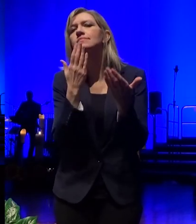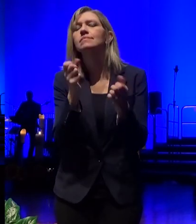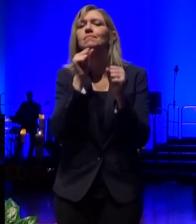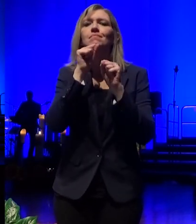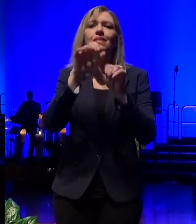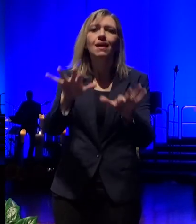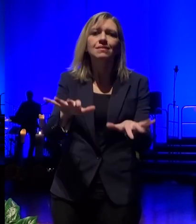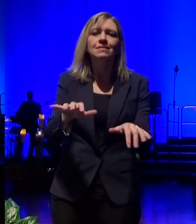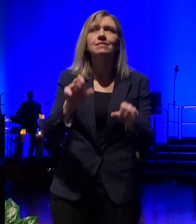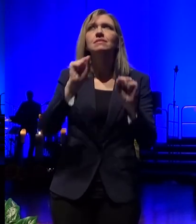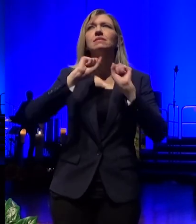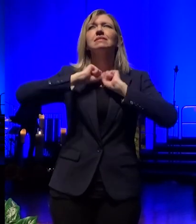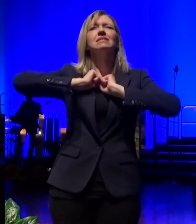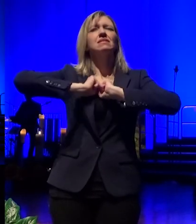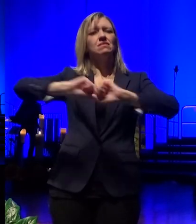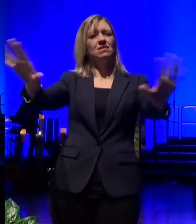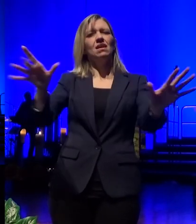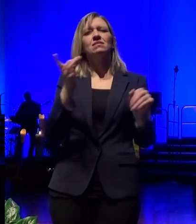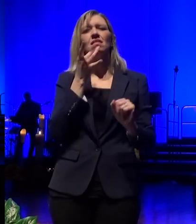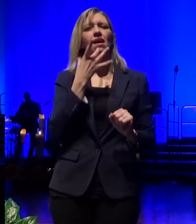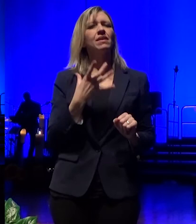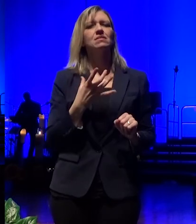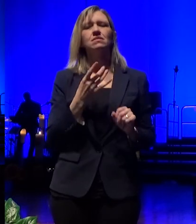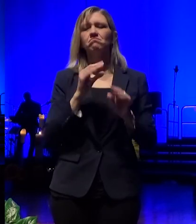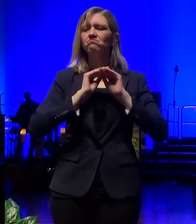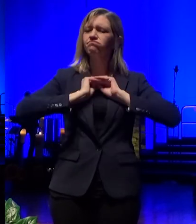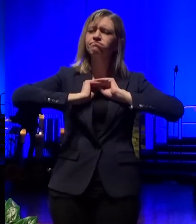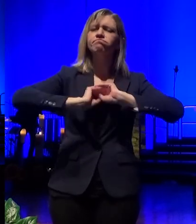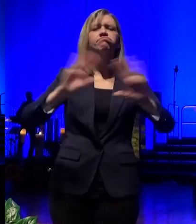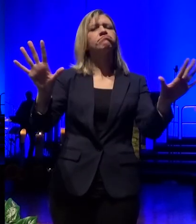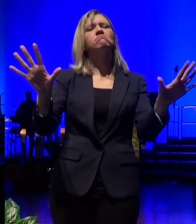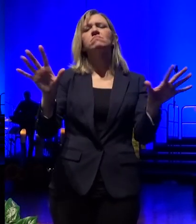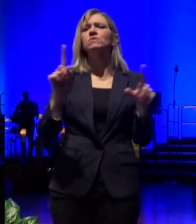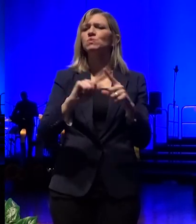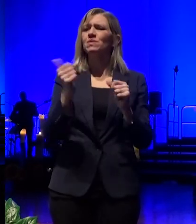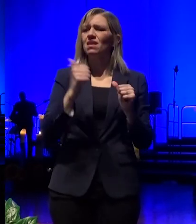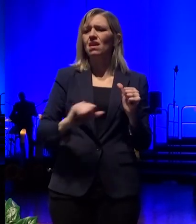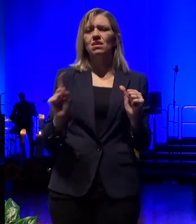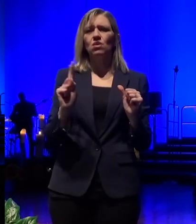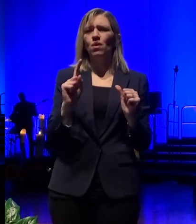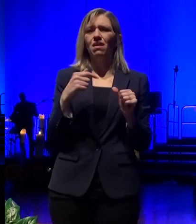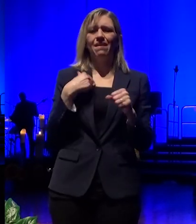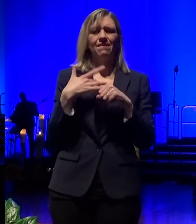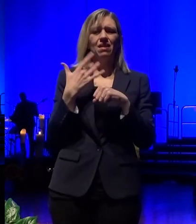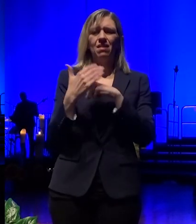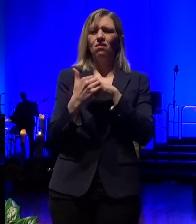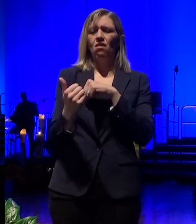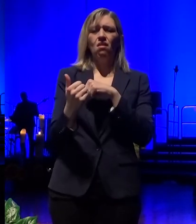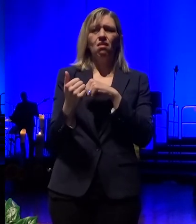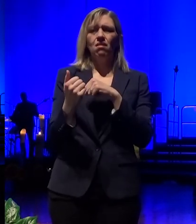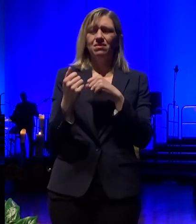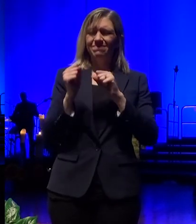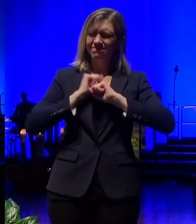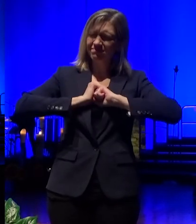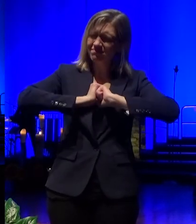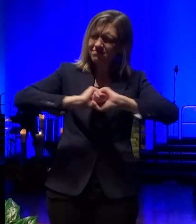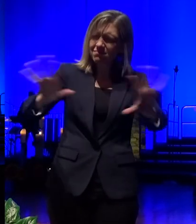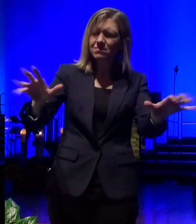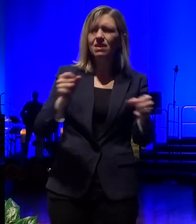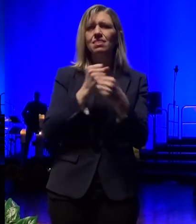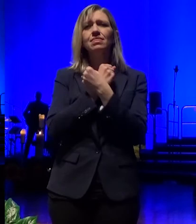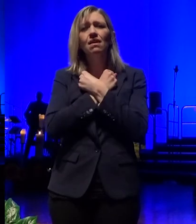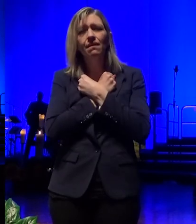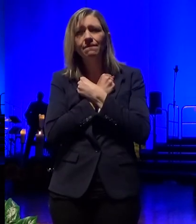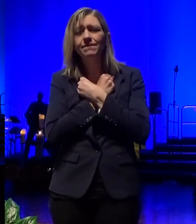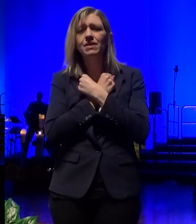bless all and send light. Send light to anywhere that I am called to send it. Send love.